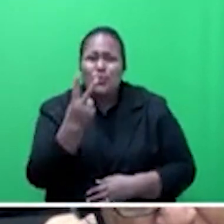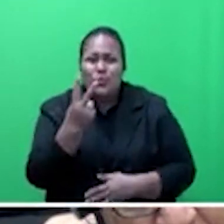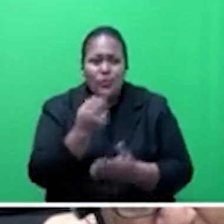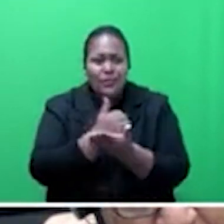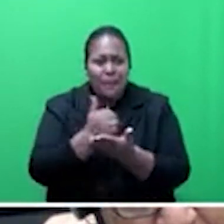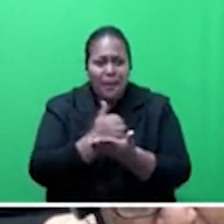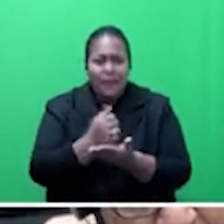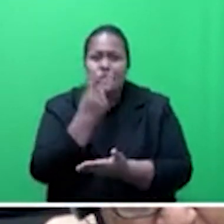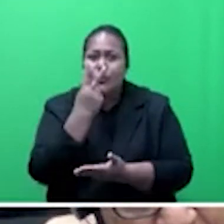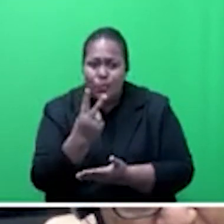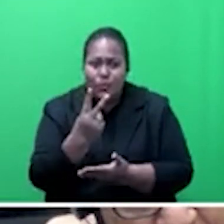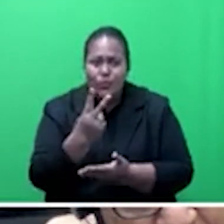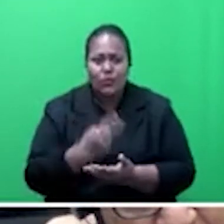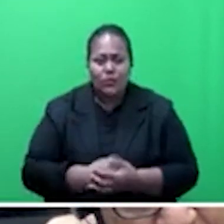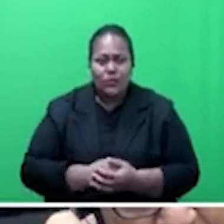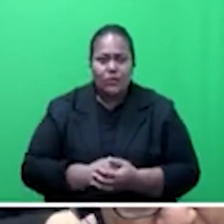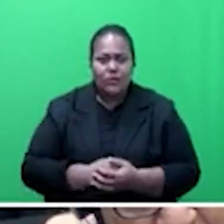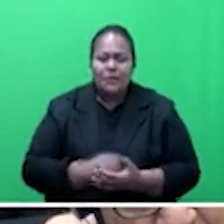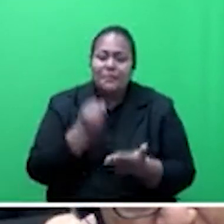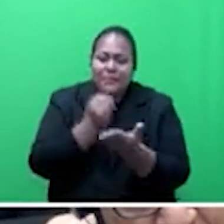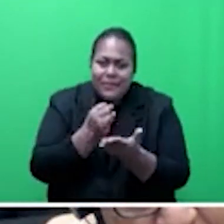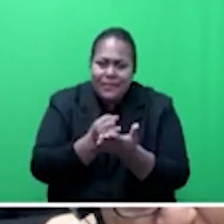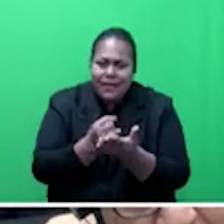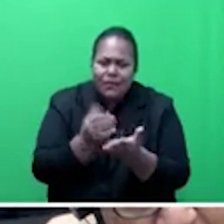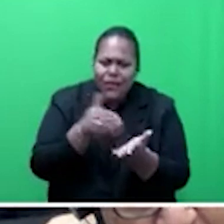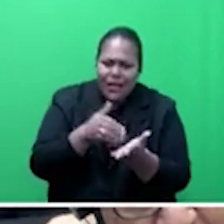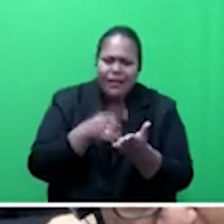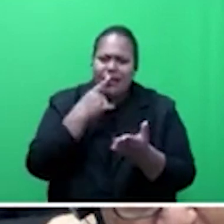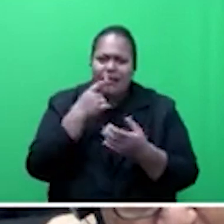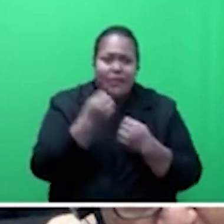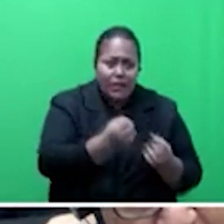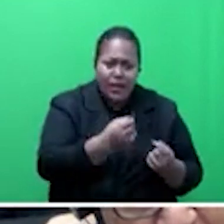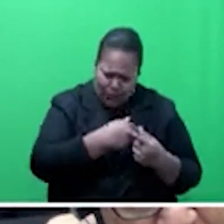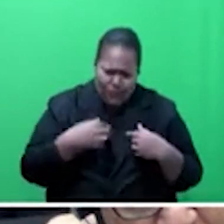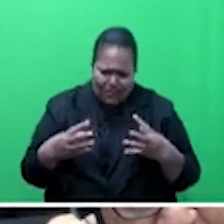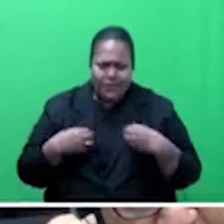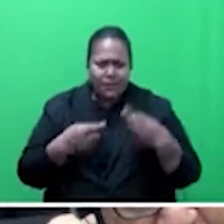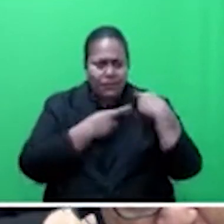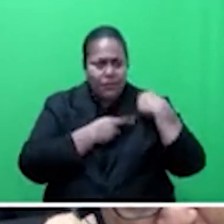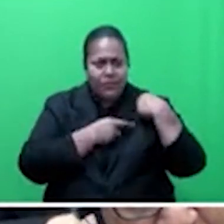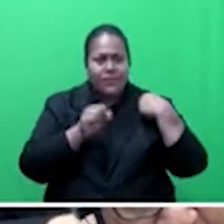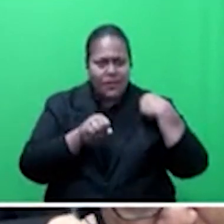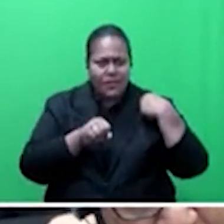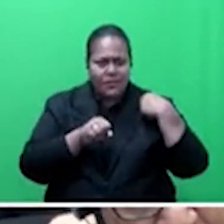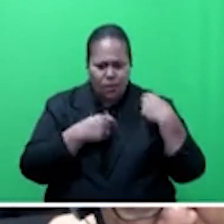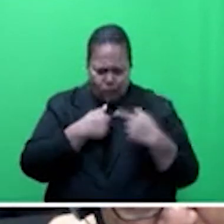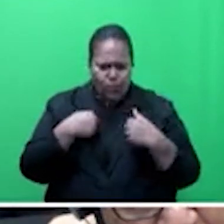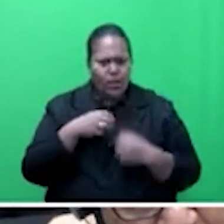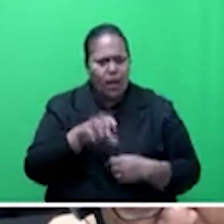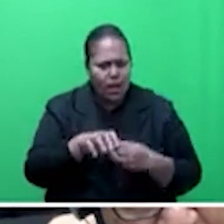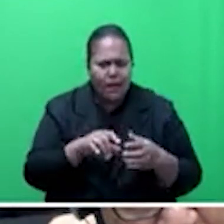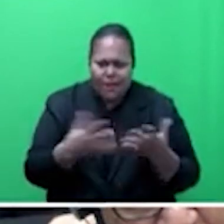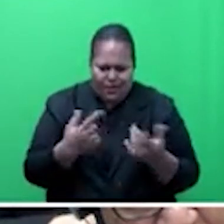two codes that has been mistakenly put in by FRCS. We've taken responsibility for it. And saying you should be ashamed of yourself, and here